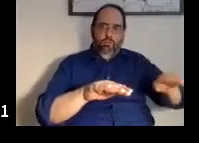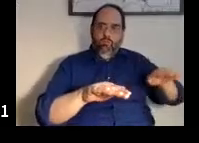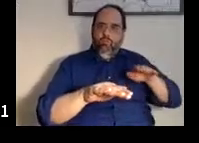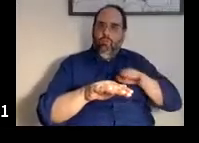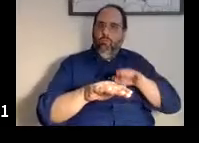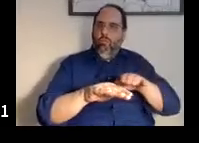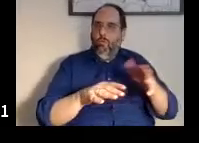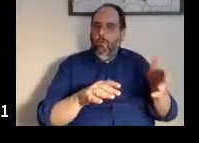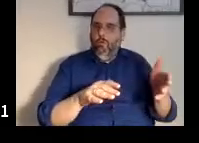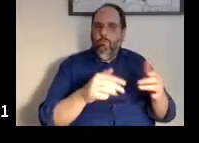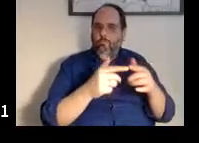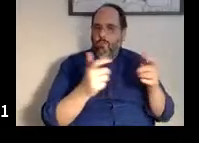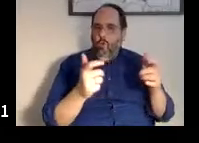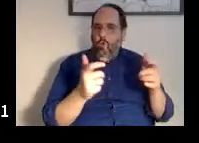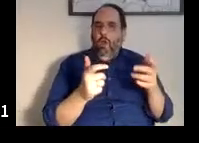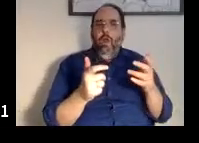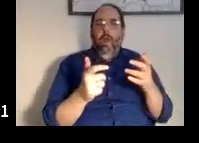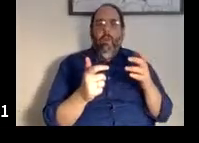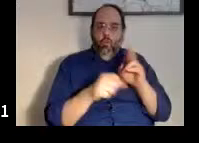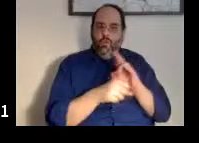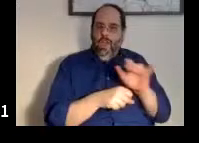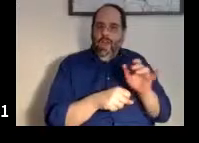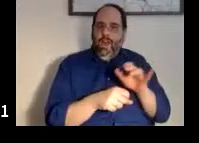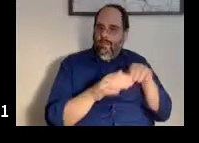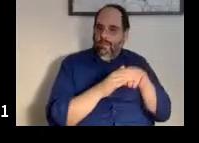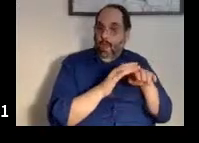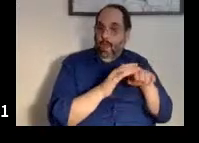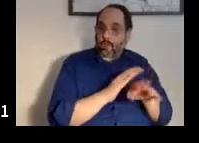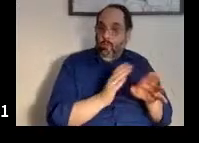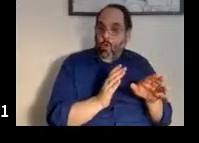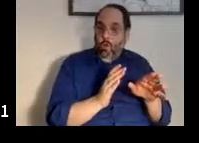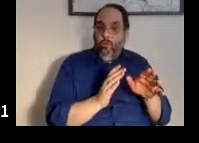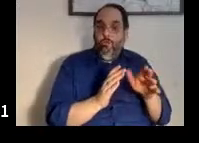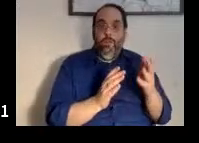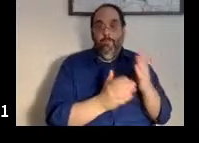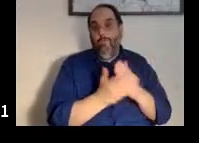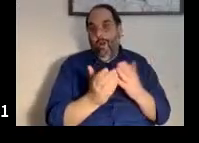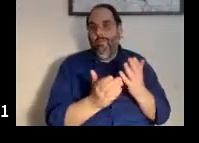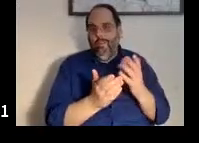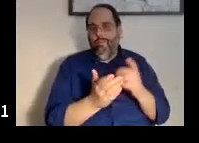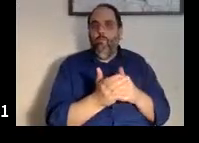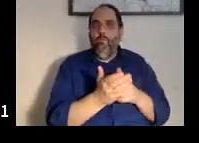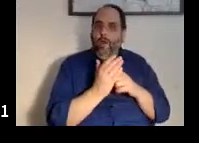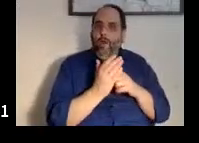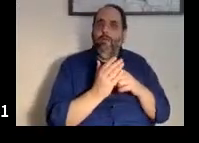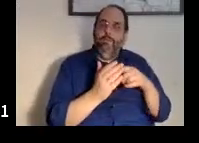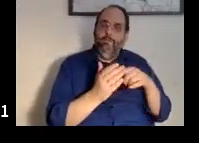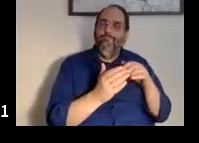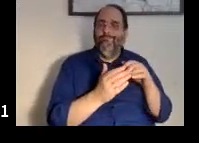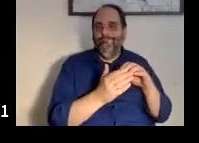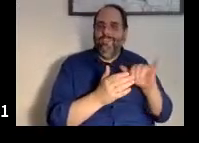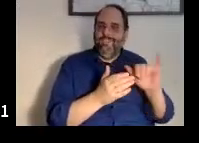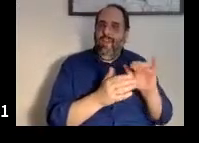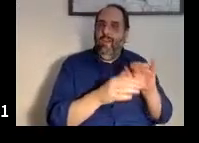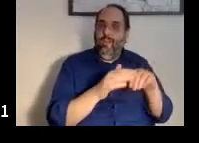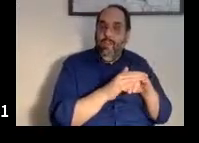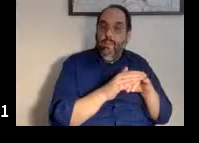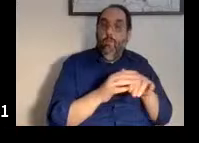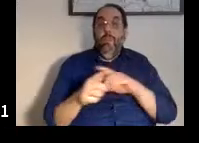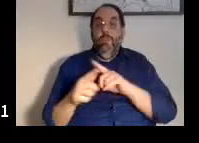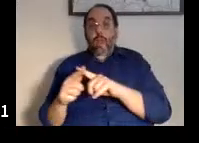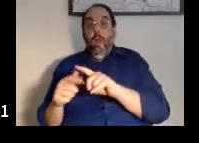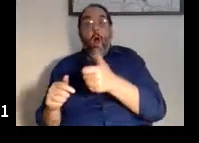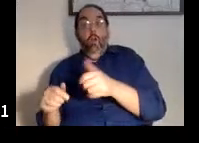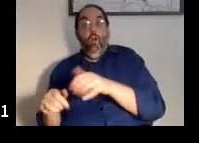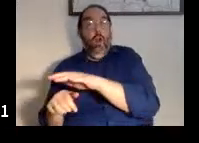place rubbers as the accessible routes or portions of the play area that are required to be accessible. But then